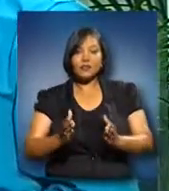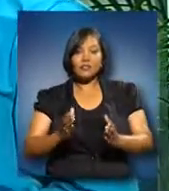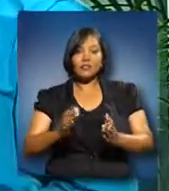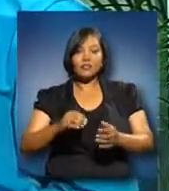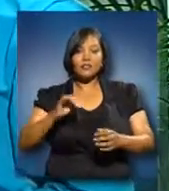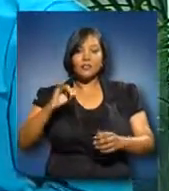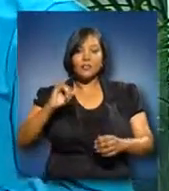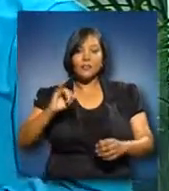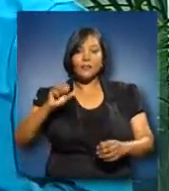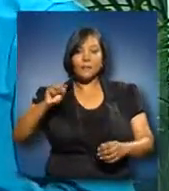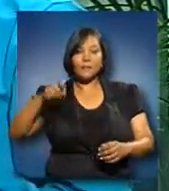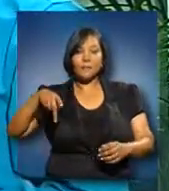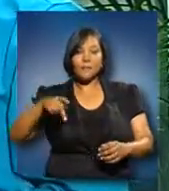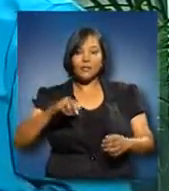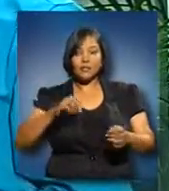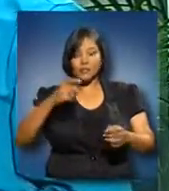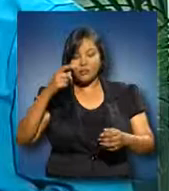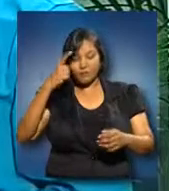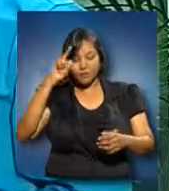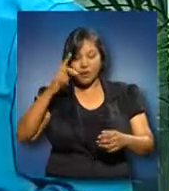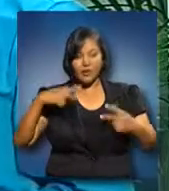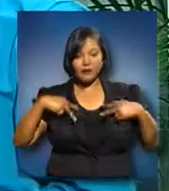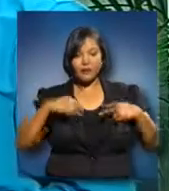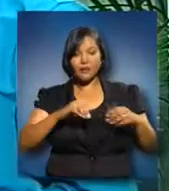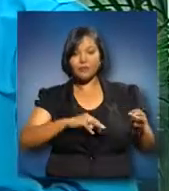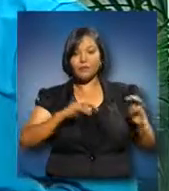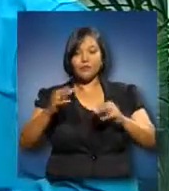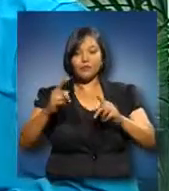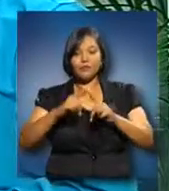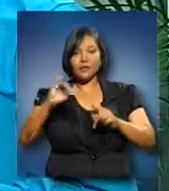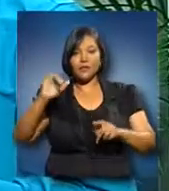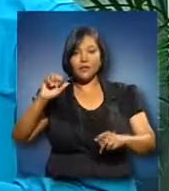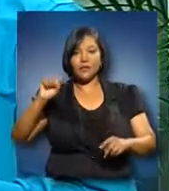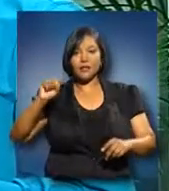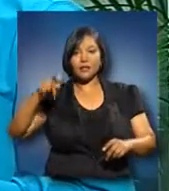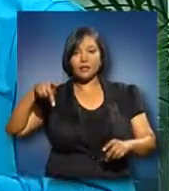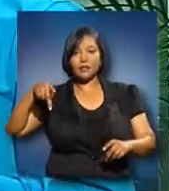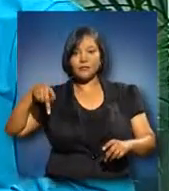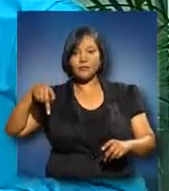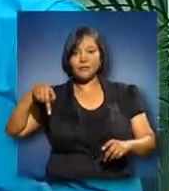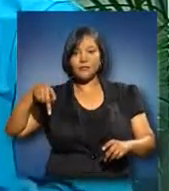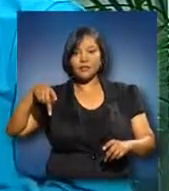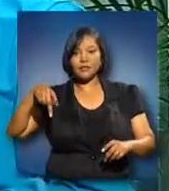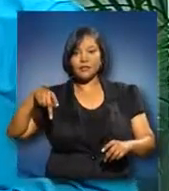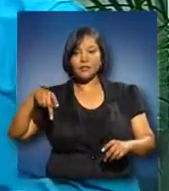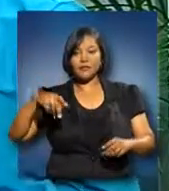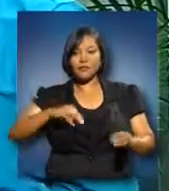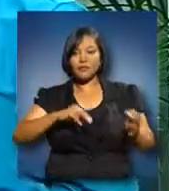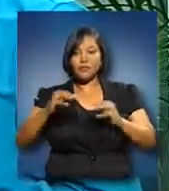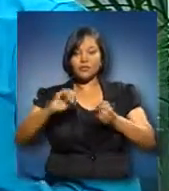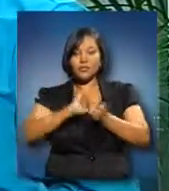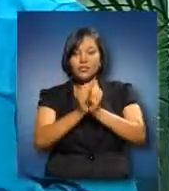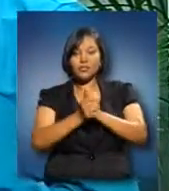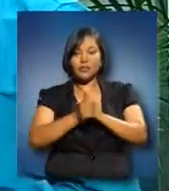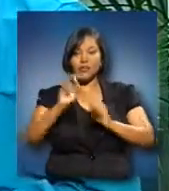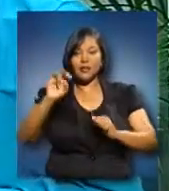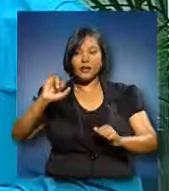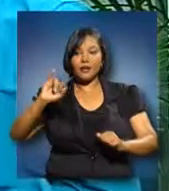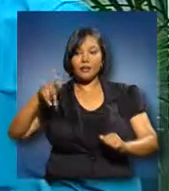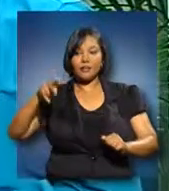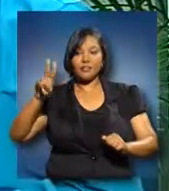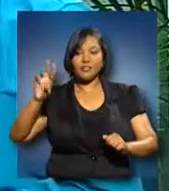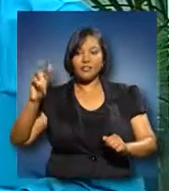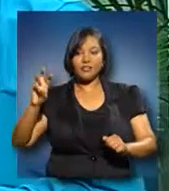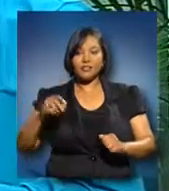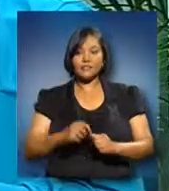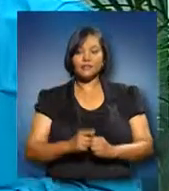the ISPs to adopt IPv6? And can we look forward to hearing from the authority